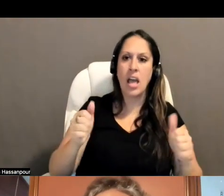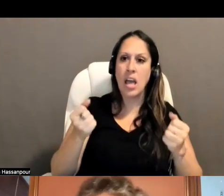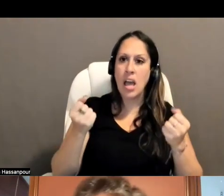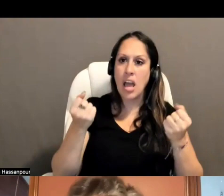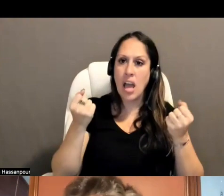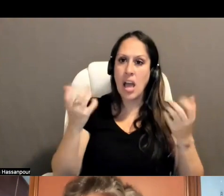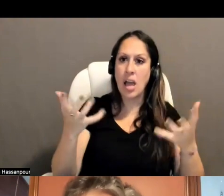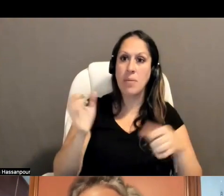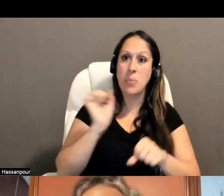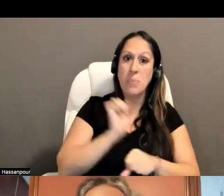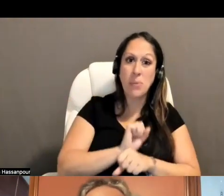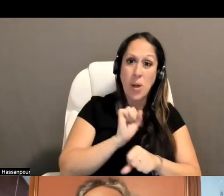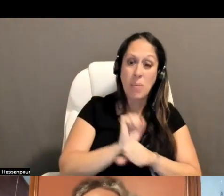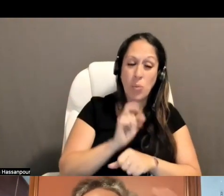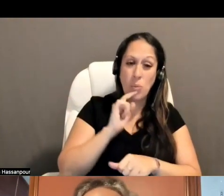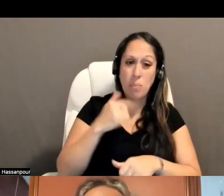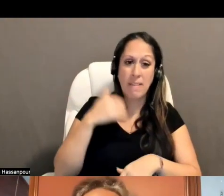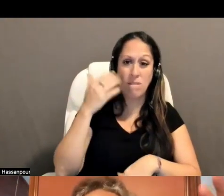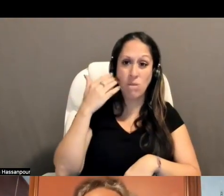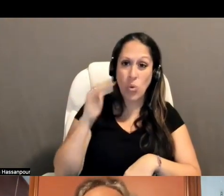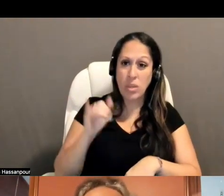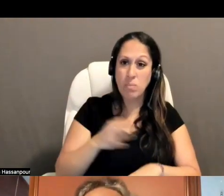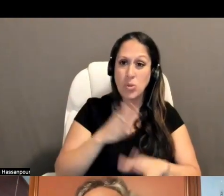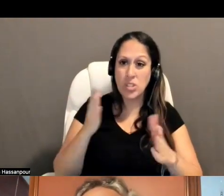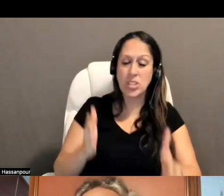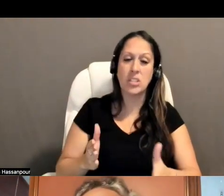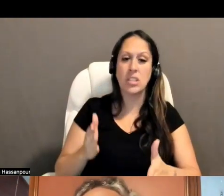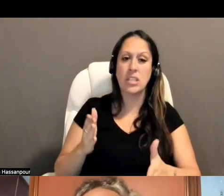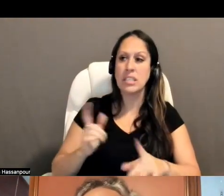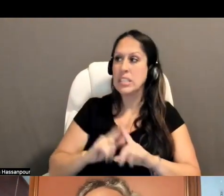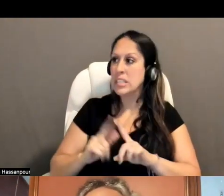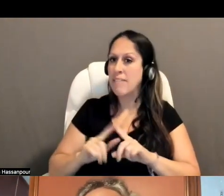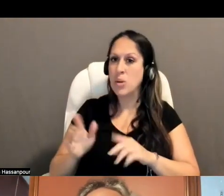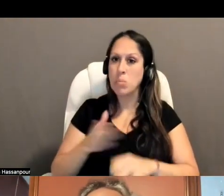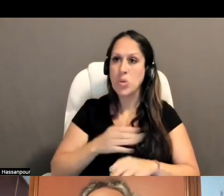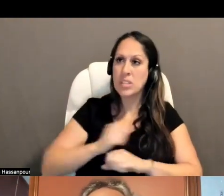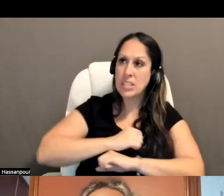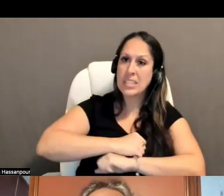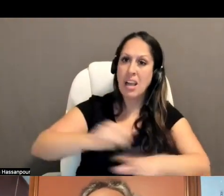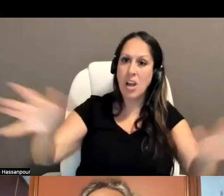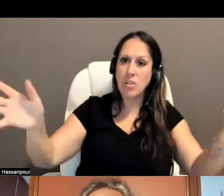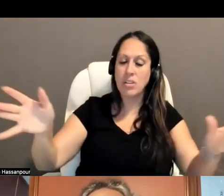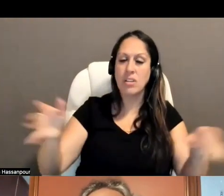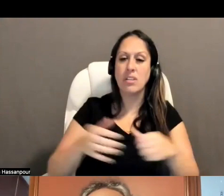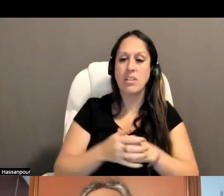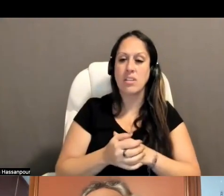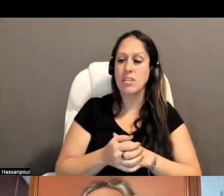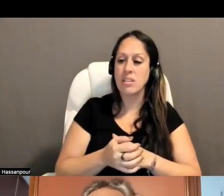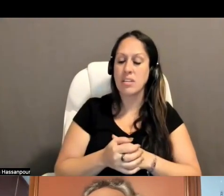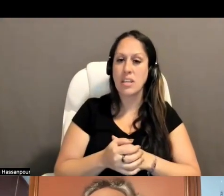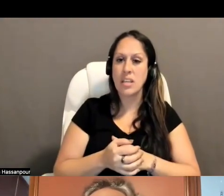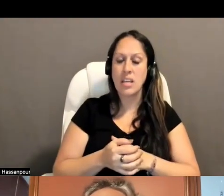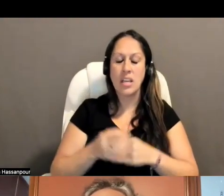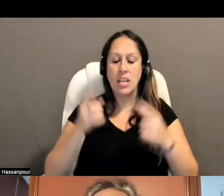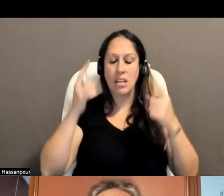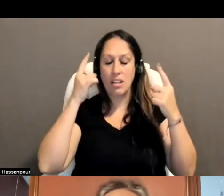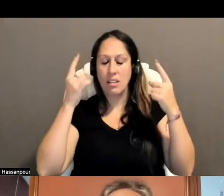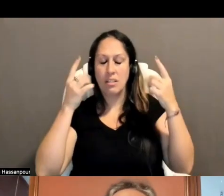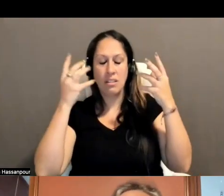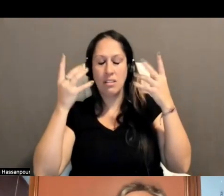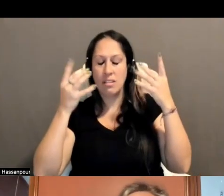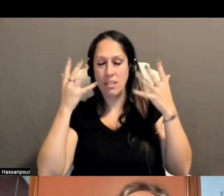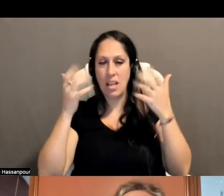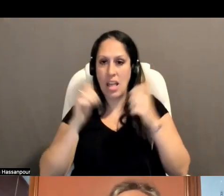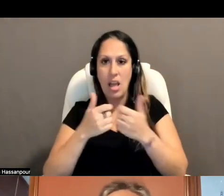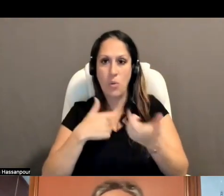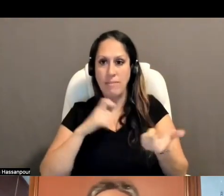employment there would be for the musicians, as well as different music getting out there. I mean, it's a mind-boggling concept to me how